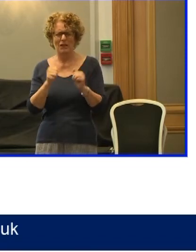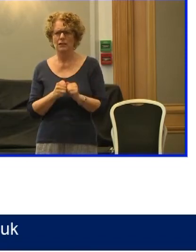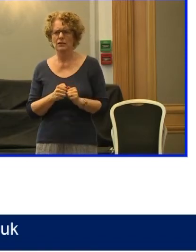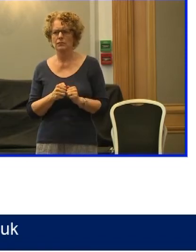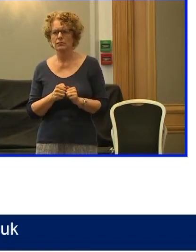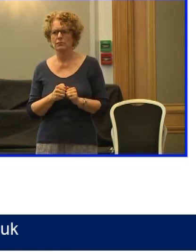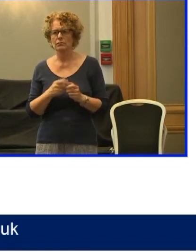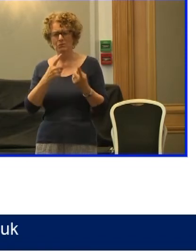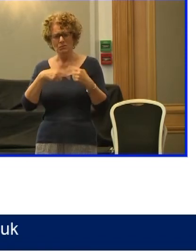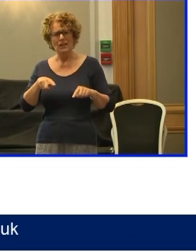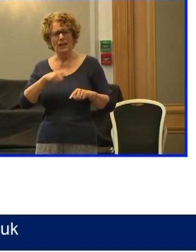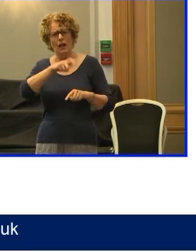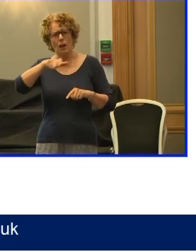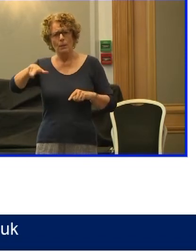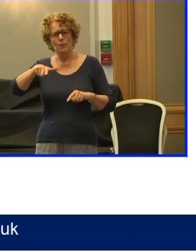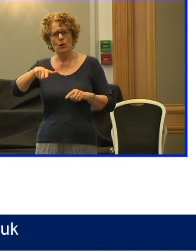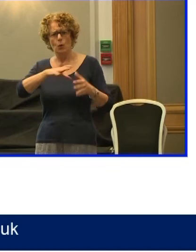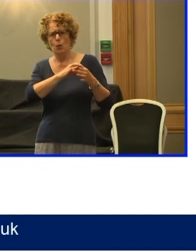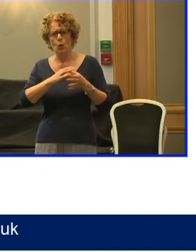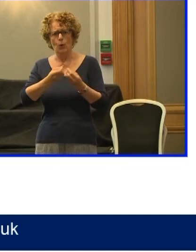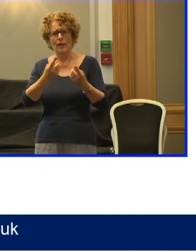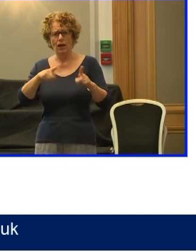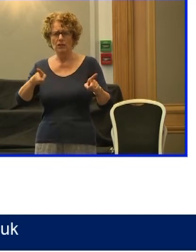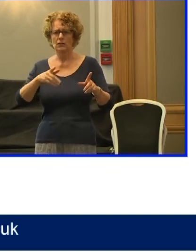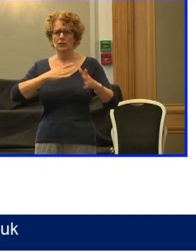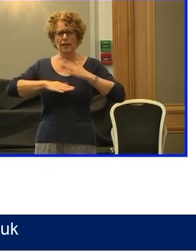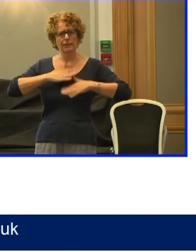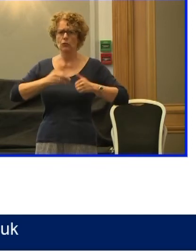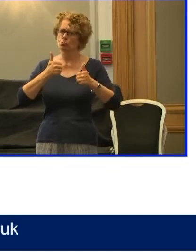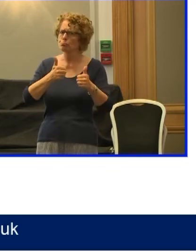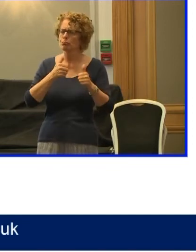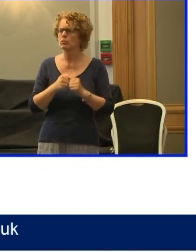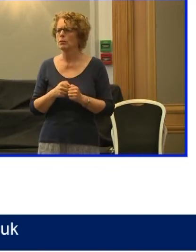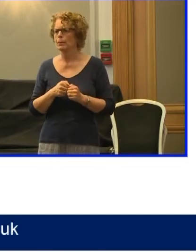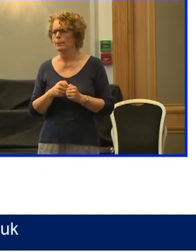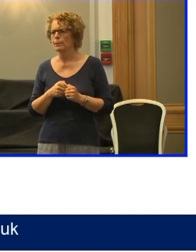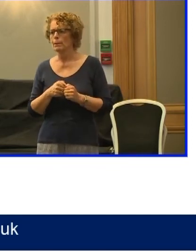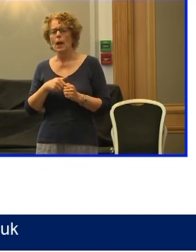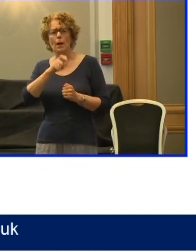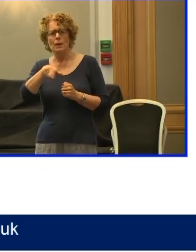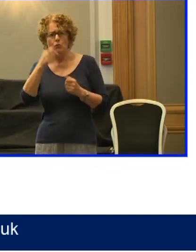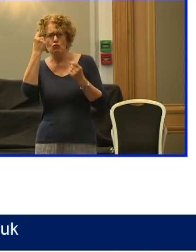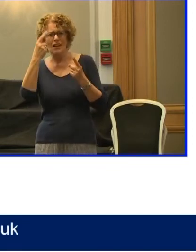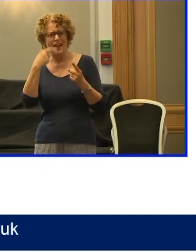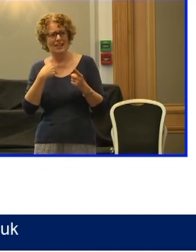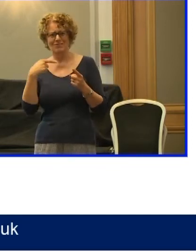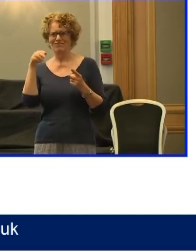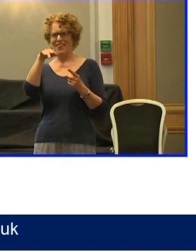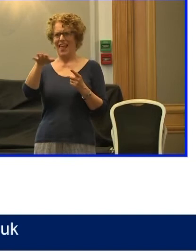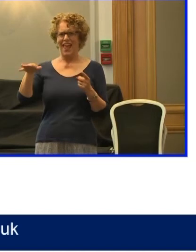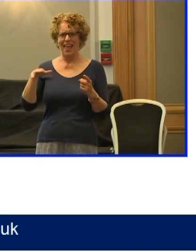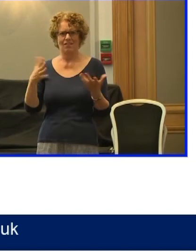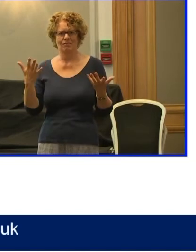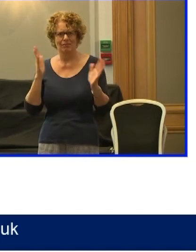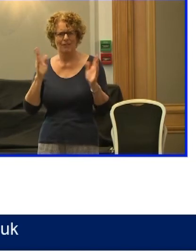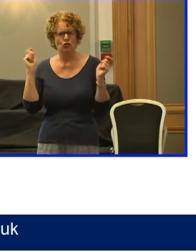fantastic. We make a positive difference, but if the community don't know we're there, then we need to really change that. We want to have a positive impact